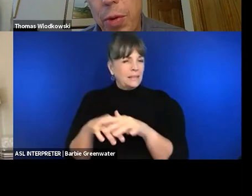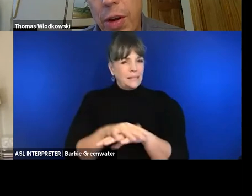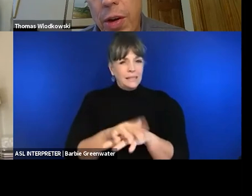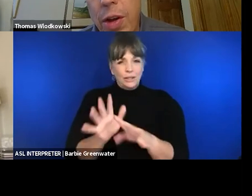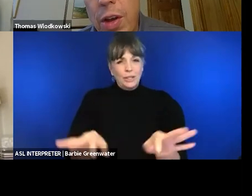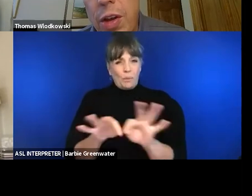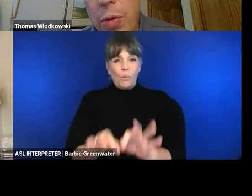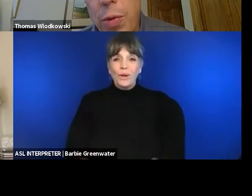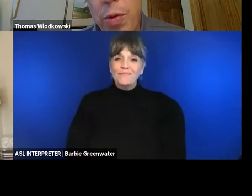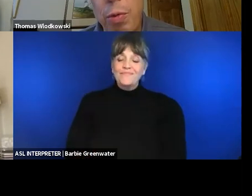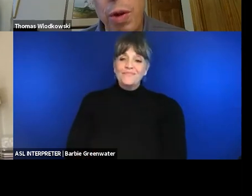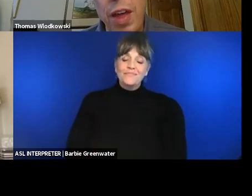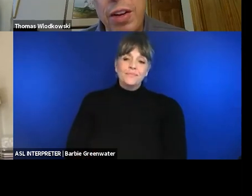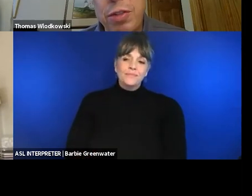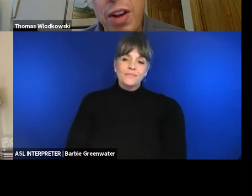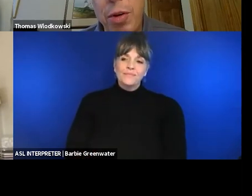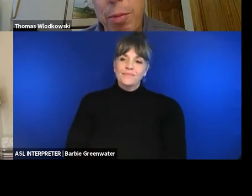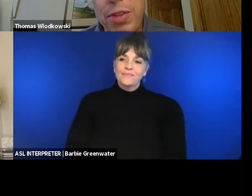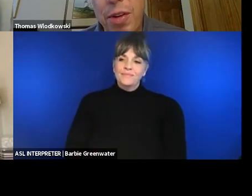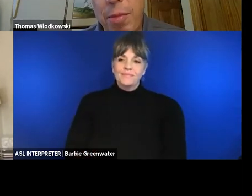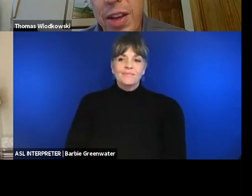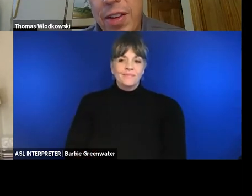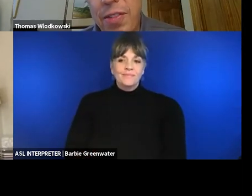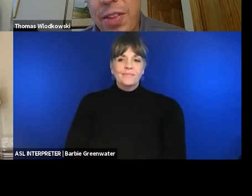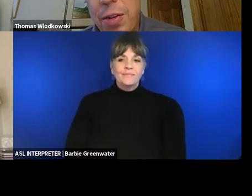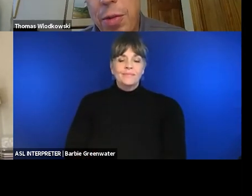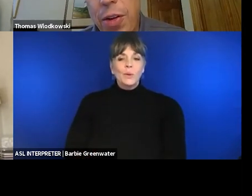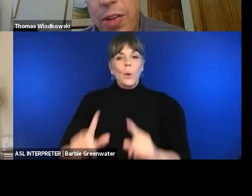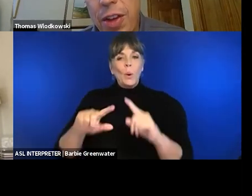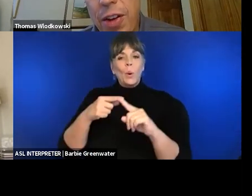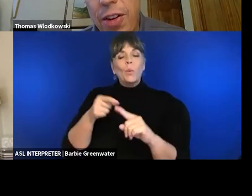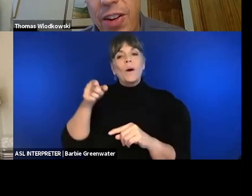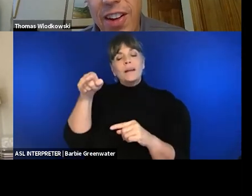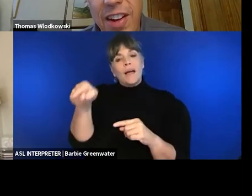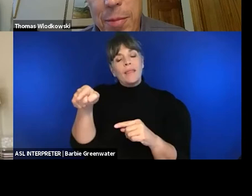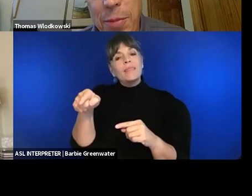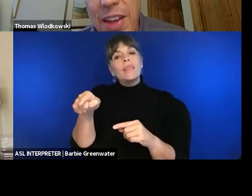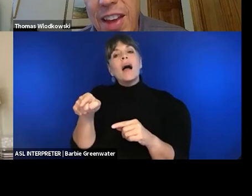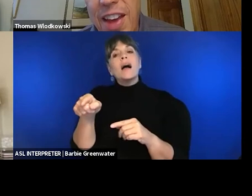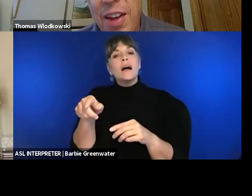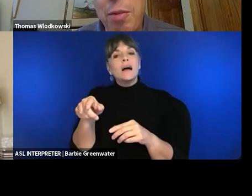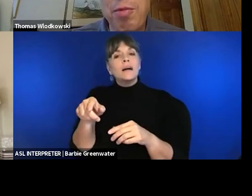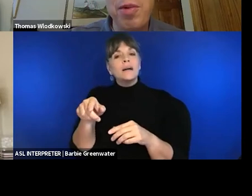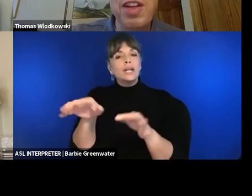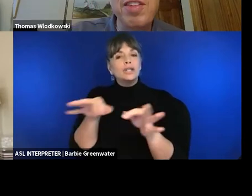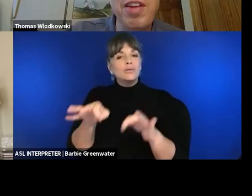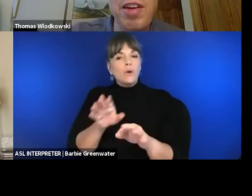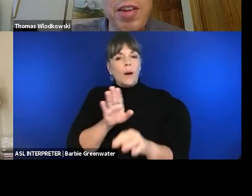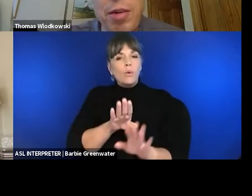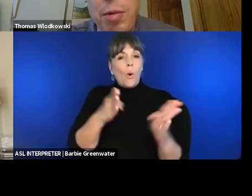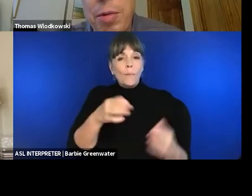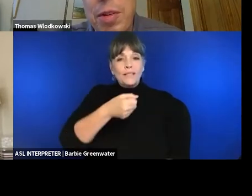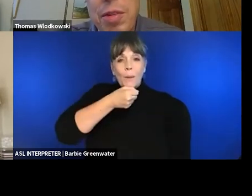important, where, when that describer opens their mic, they're on the air, and we need